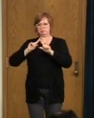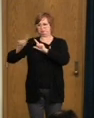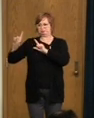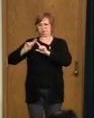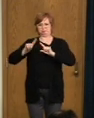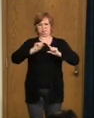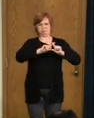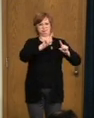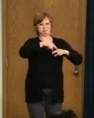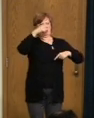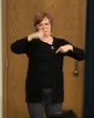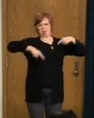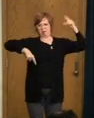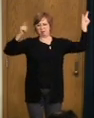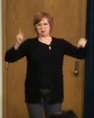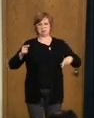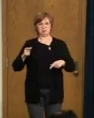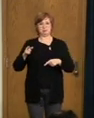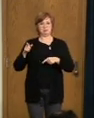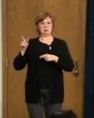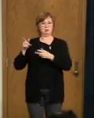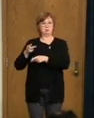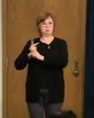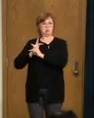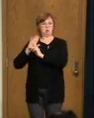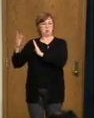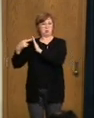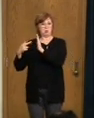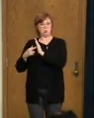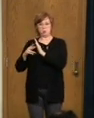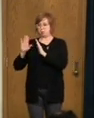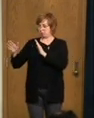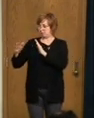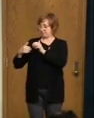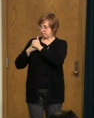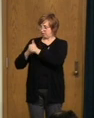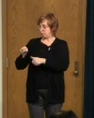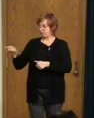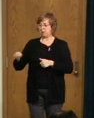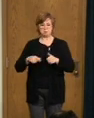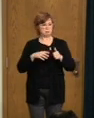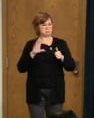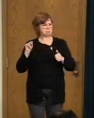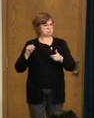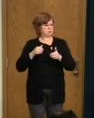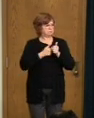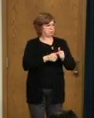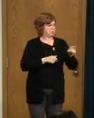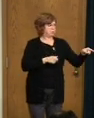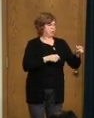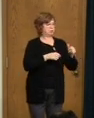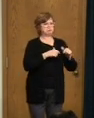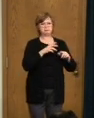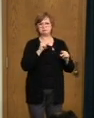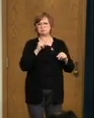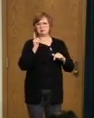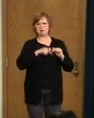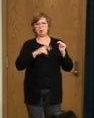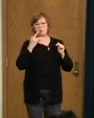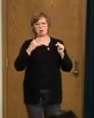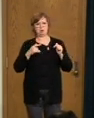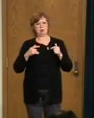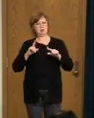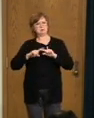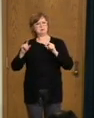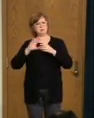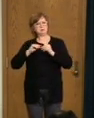follow another province blindly. We have to understand where is transmission happening in our setting and take appropriate measures. And